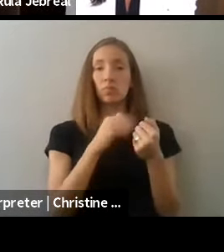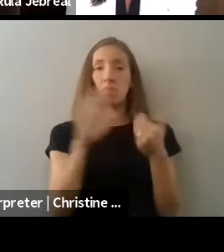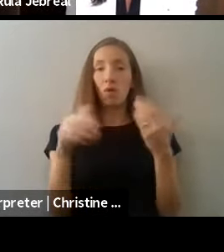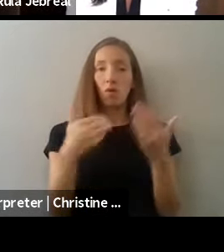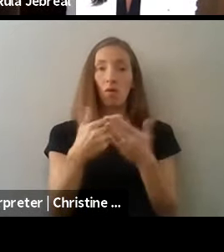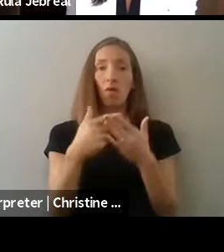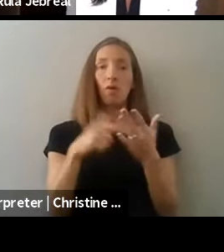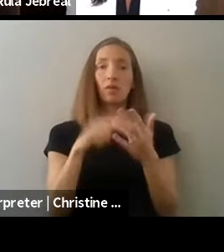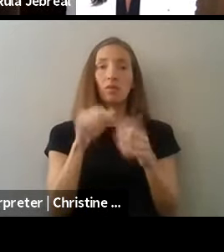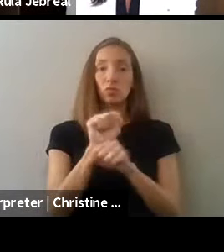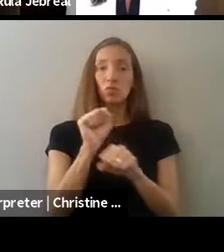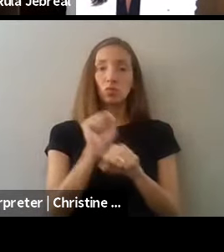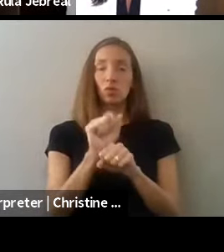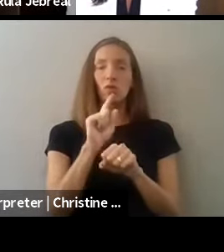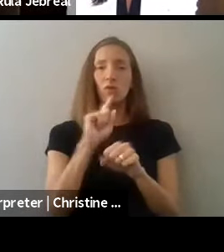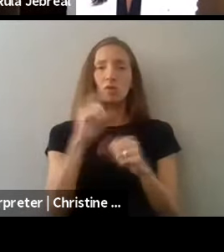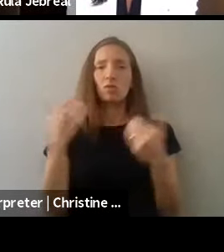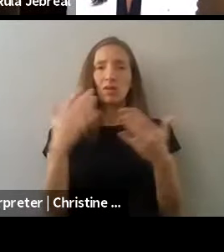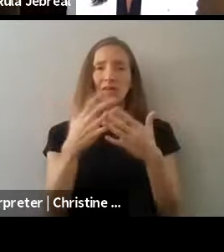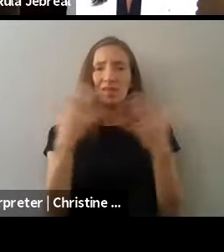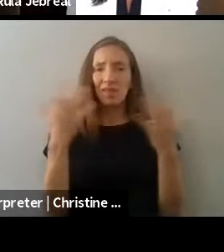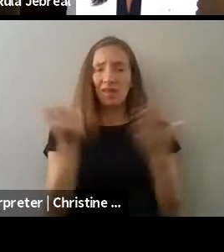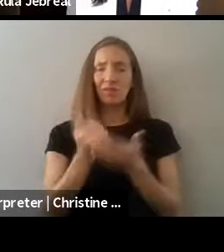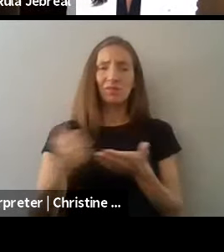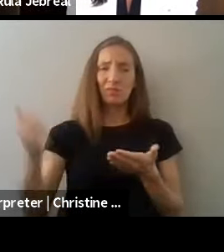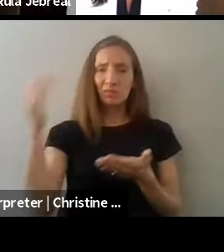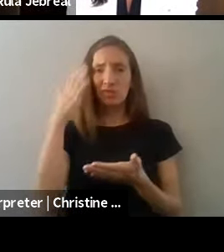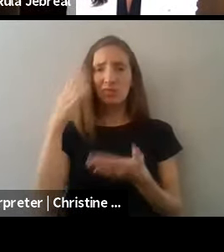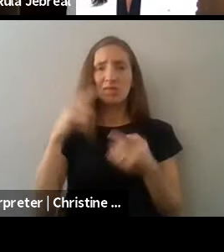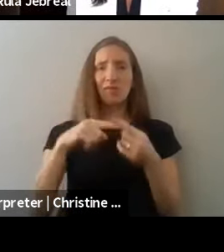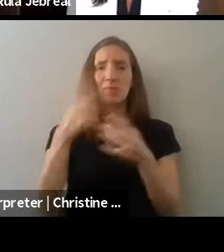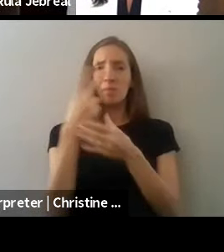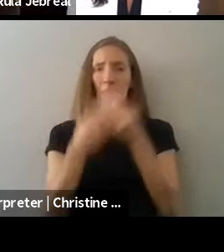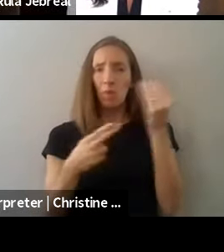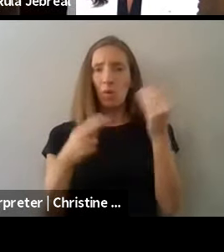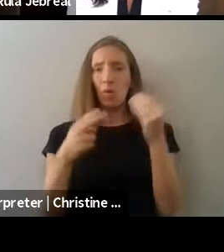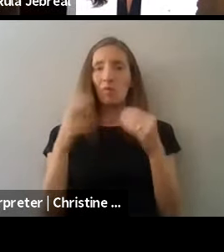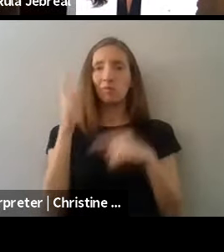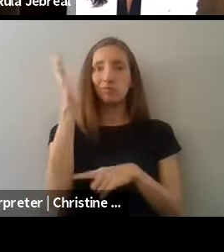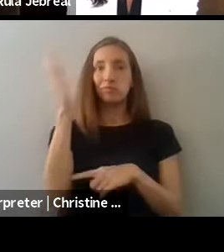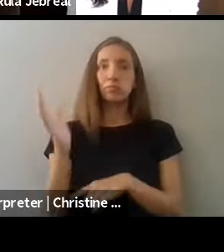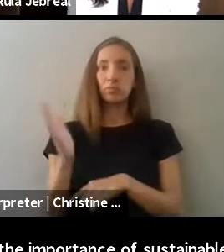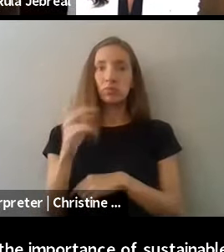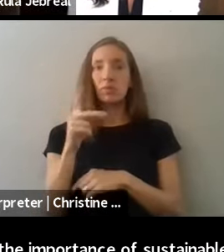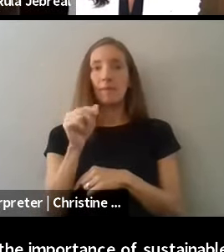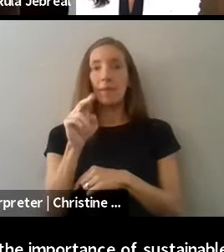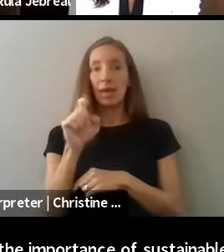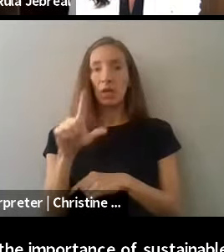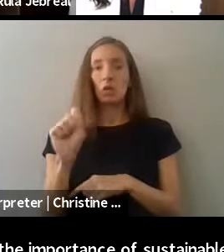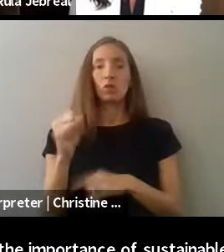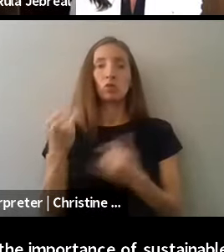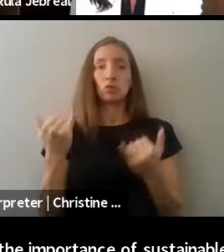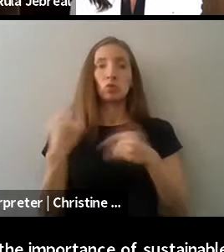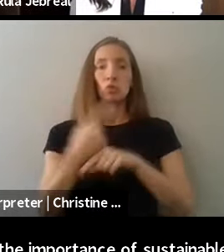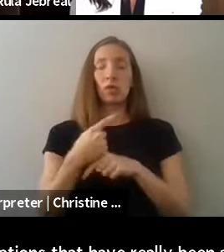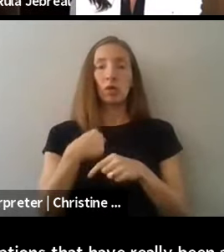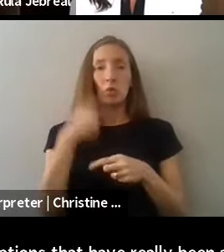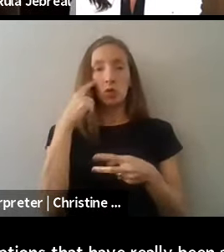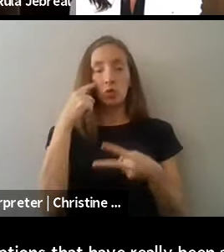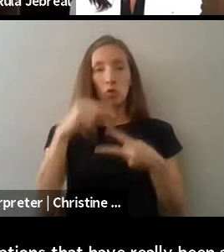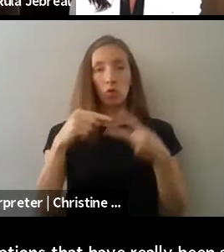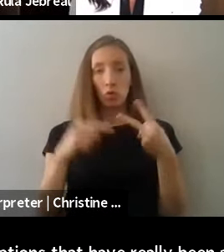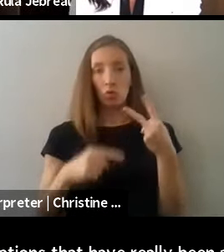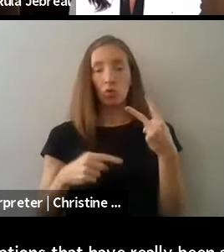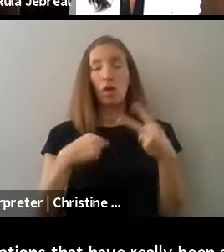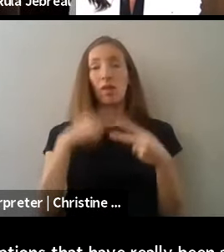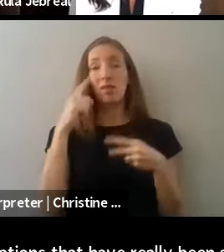in both of the panels that we've heard today. I think in the examples that we heard of